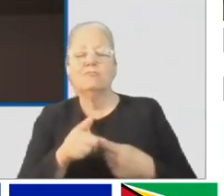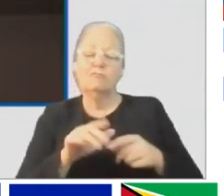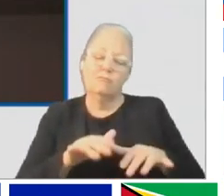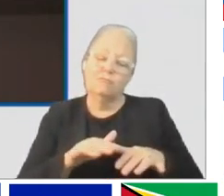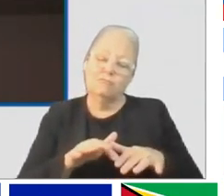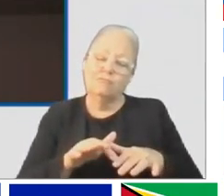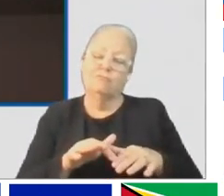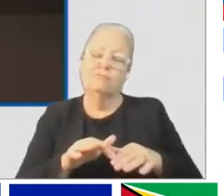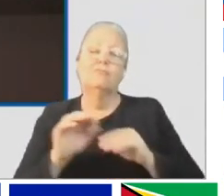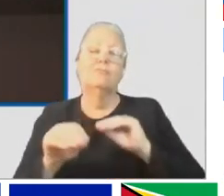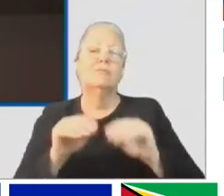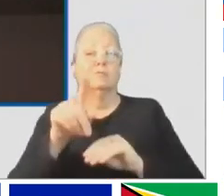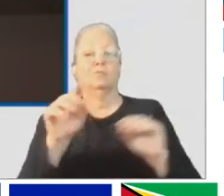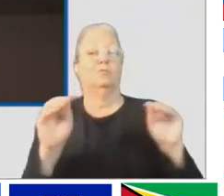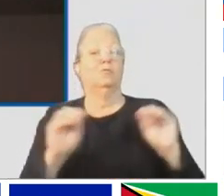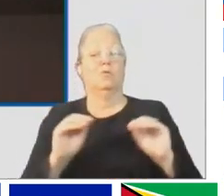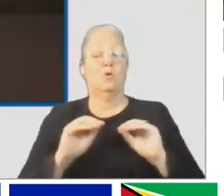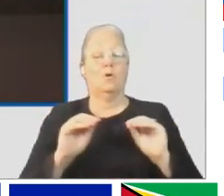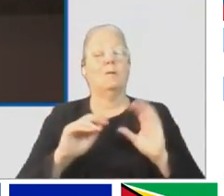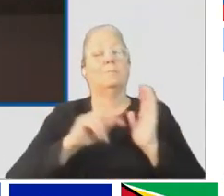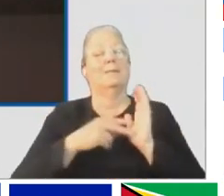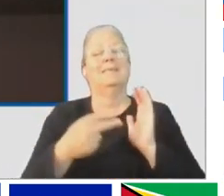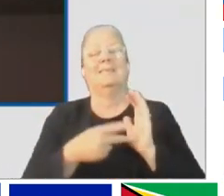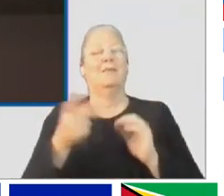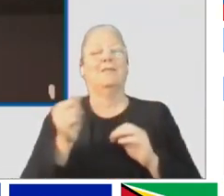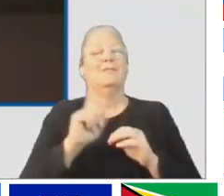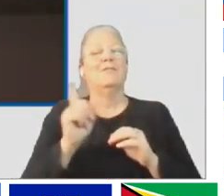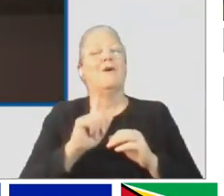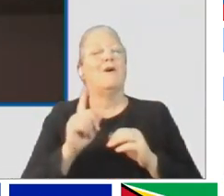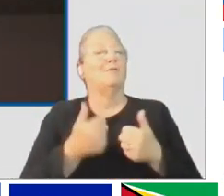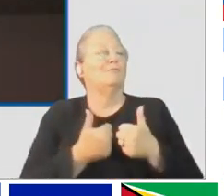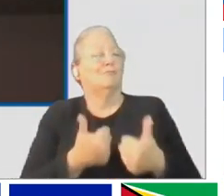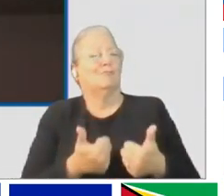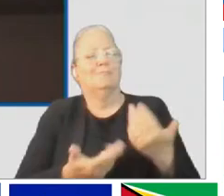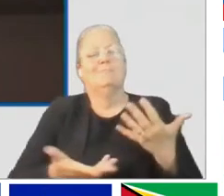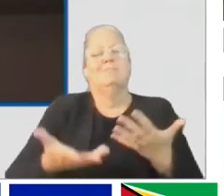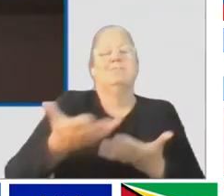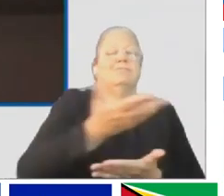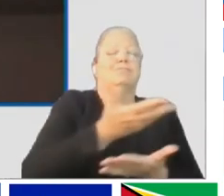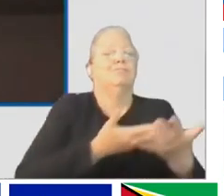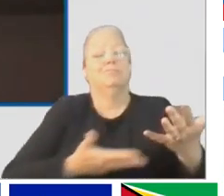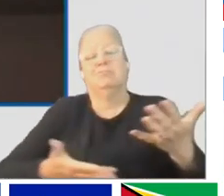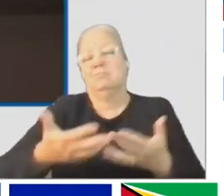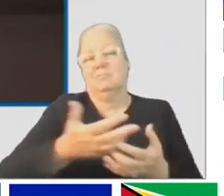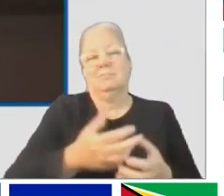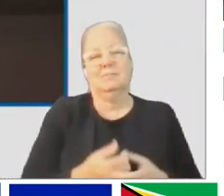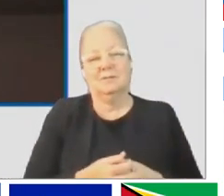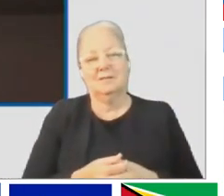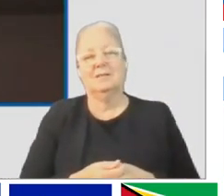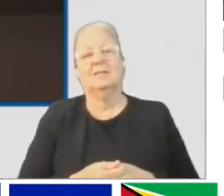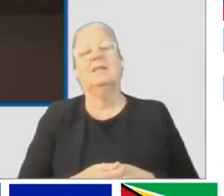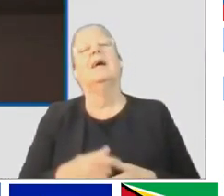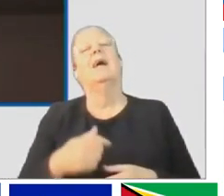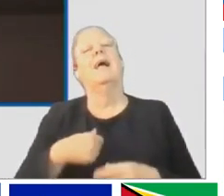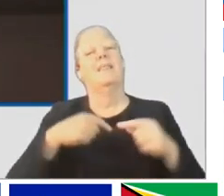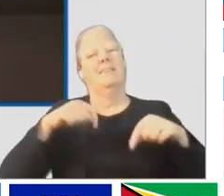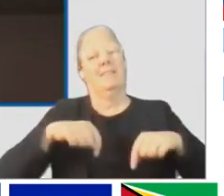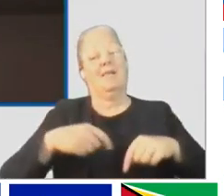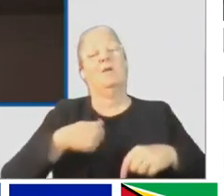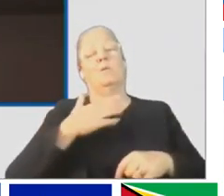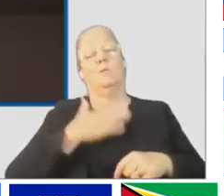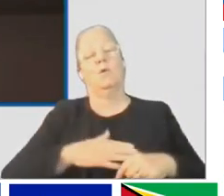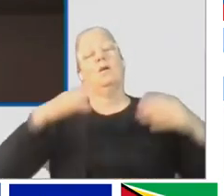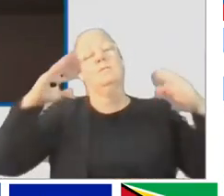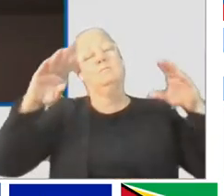be as dynamic as it has been. So we're bringing down the curtains on day two of RPE21, and we just have a couple of